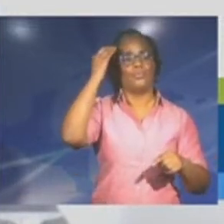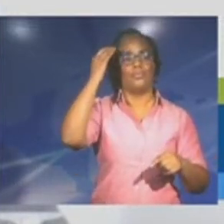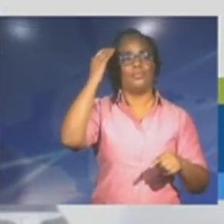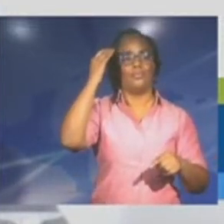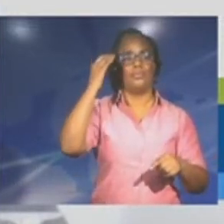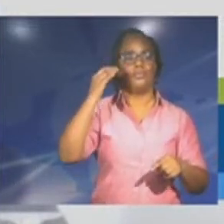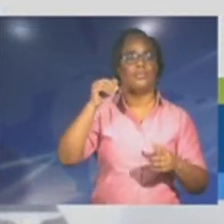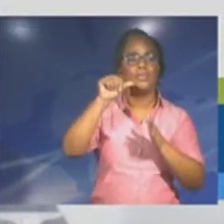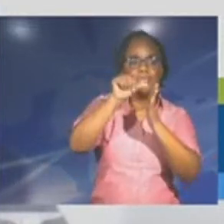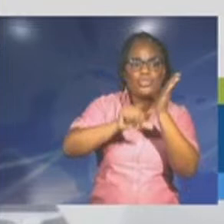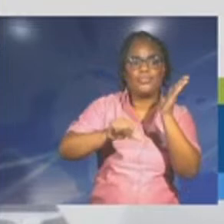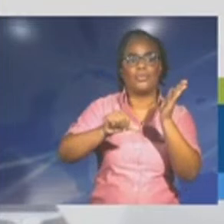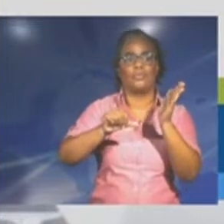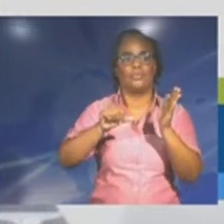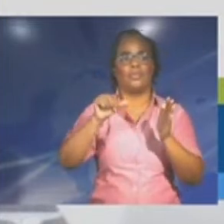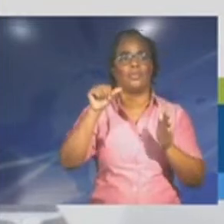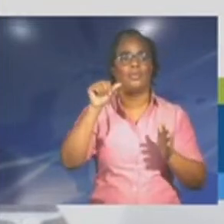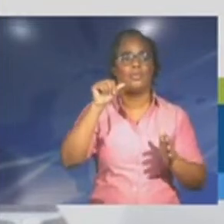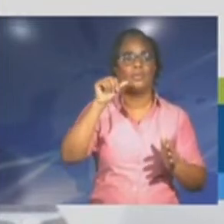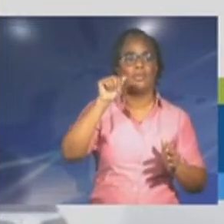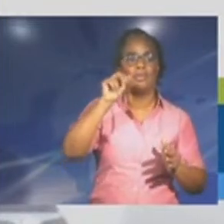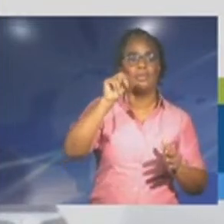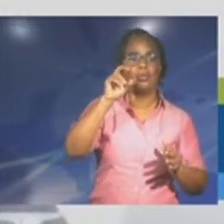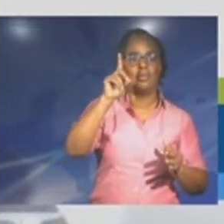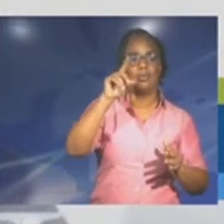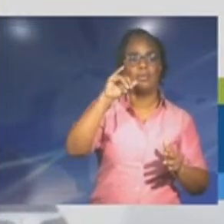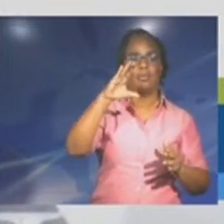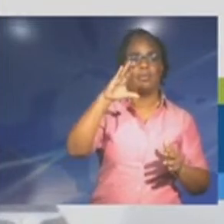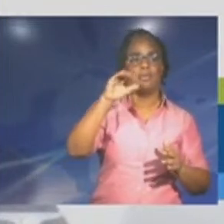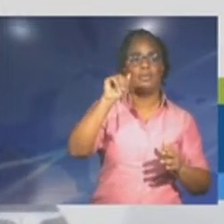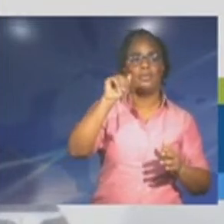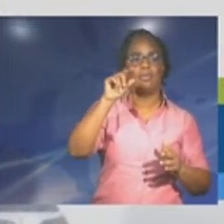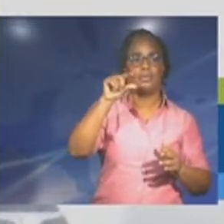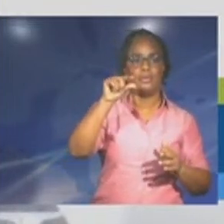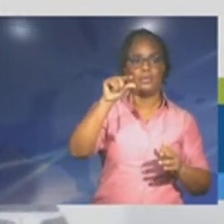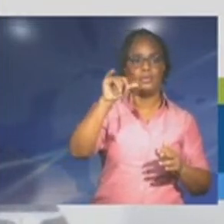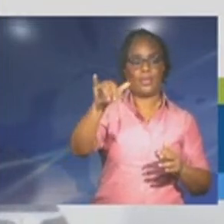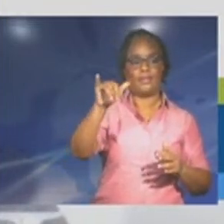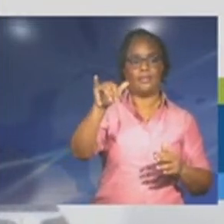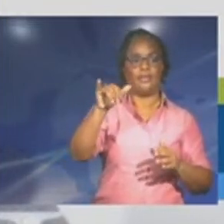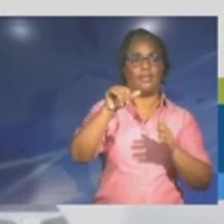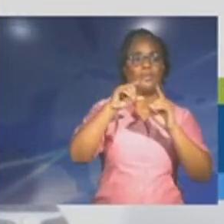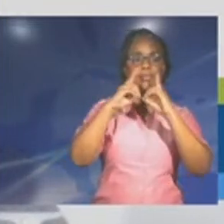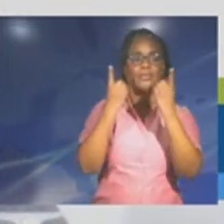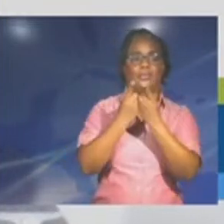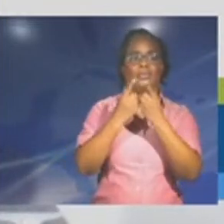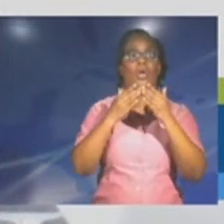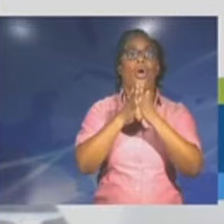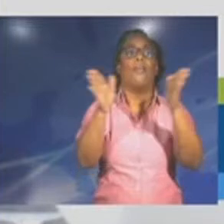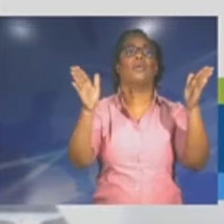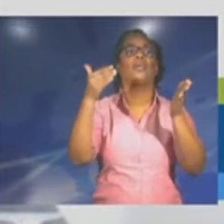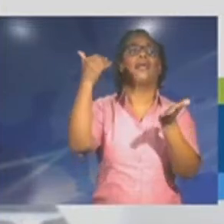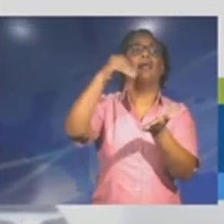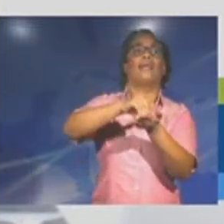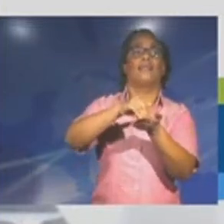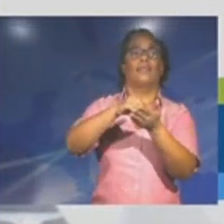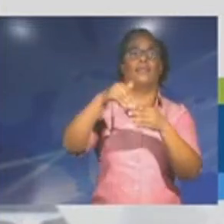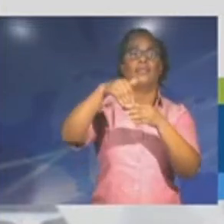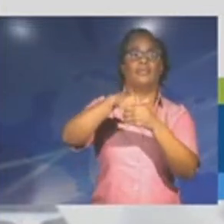at Eric Williams will resume, because they've been told since COVID-19 they stopped and have not resumed, and there's a backlog.